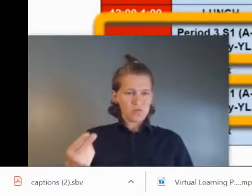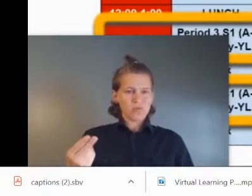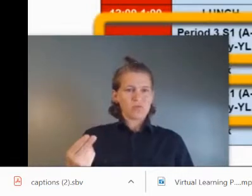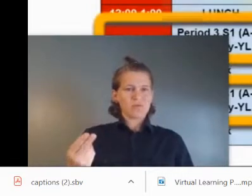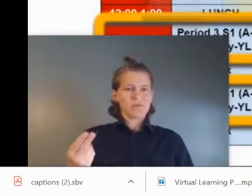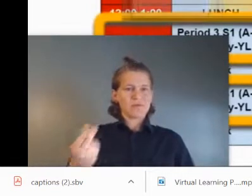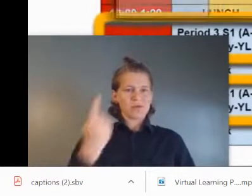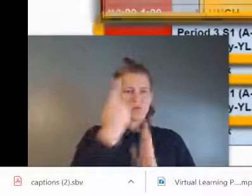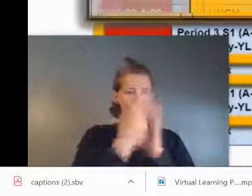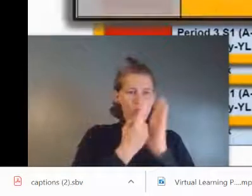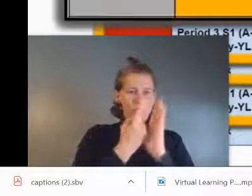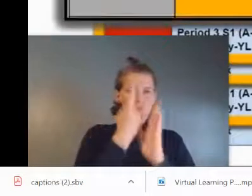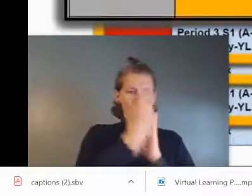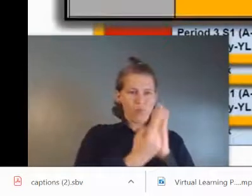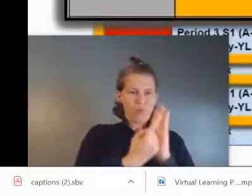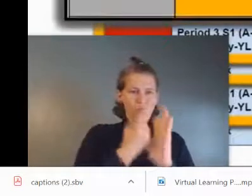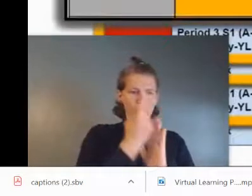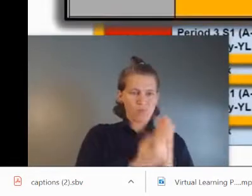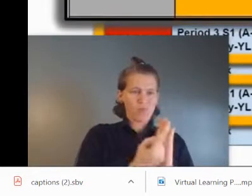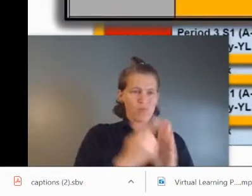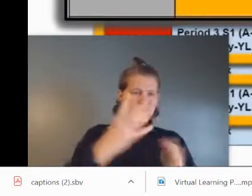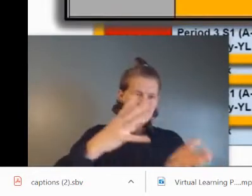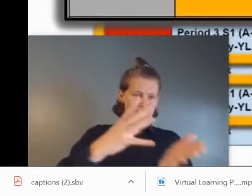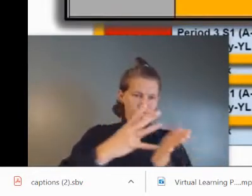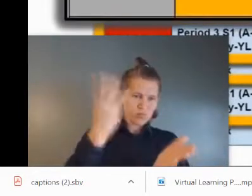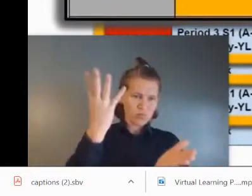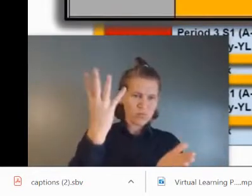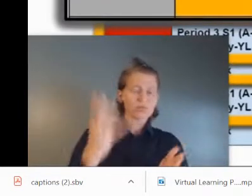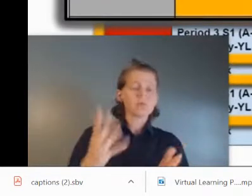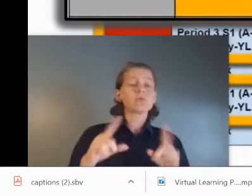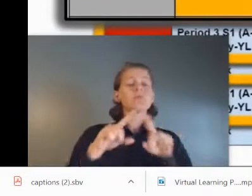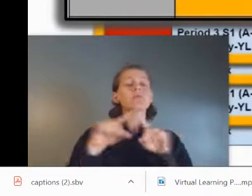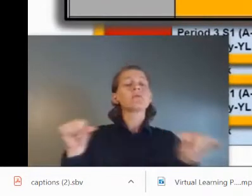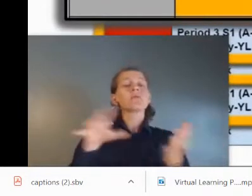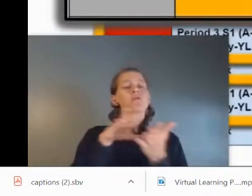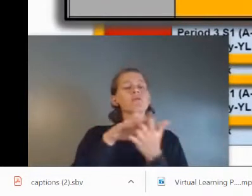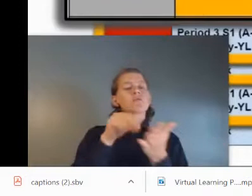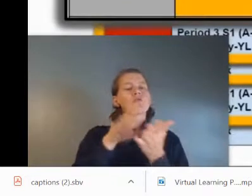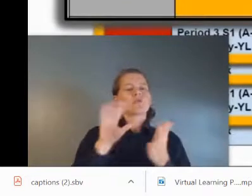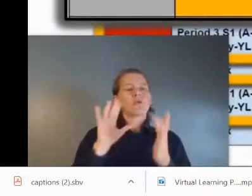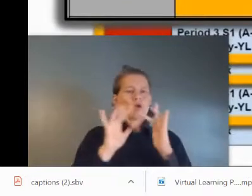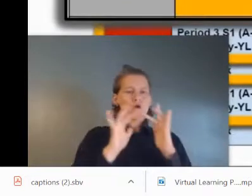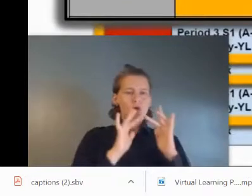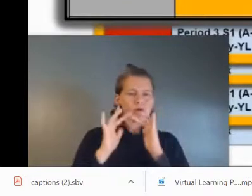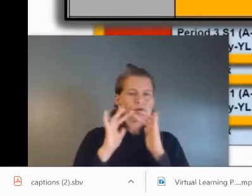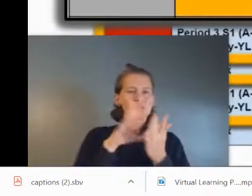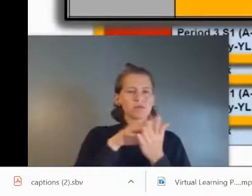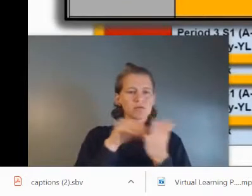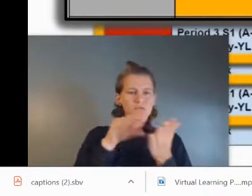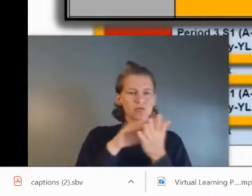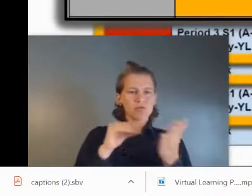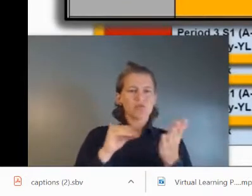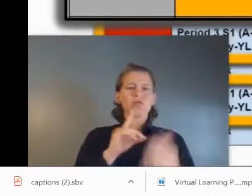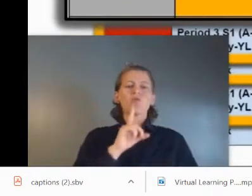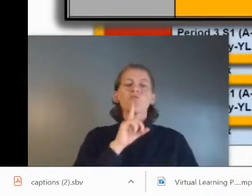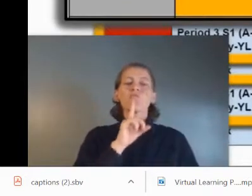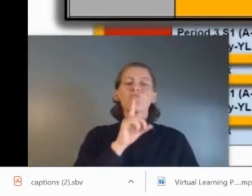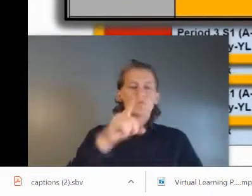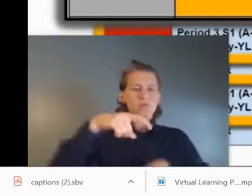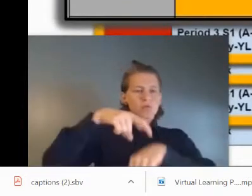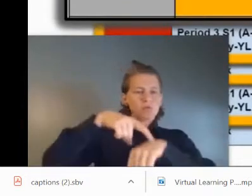1, and 2.30. Synchronous learning will be virtual online learning occurring in real time with the teacher.